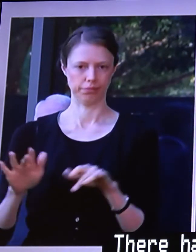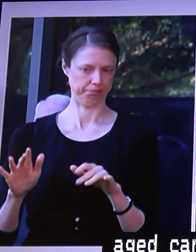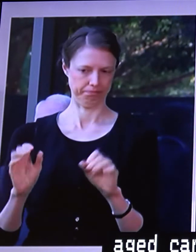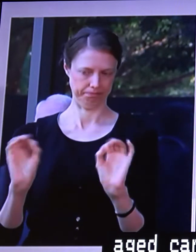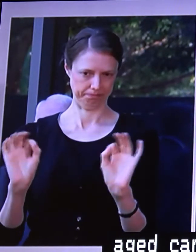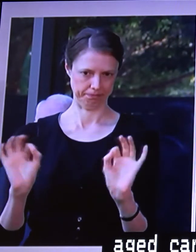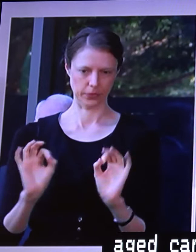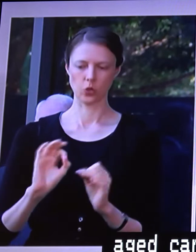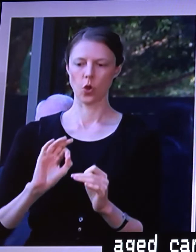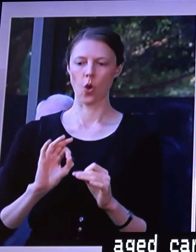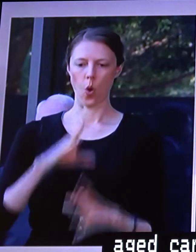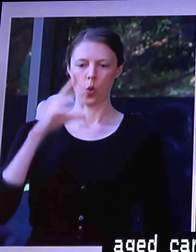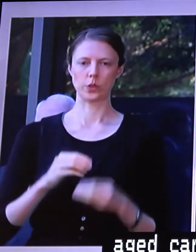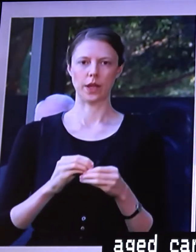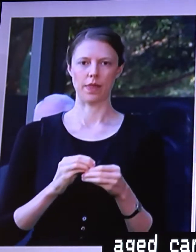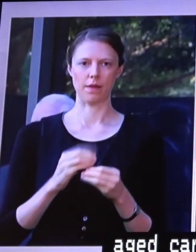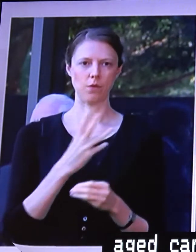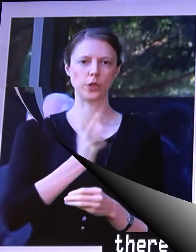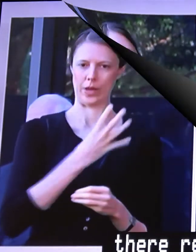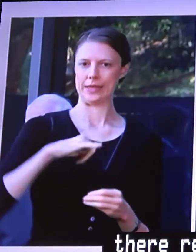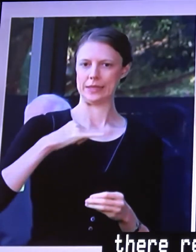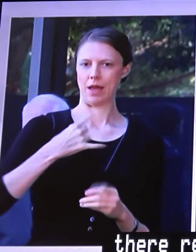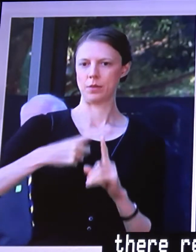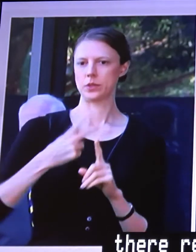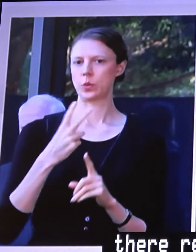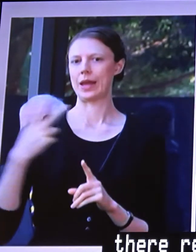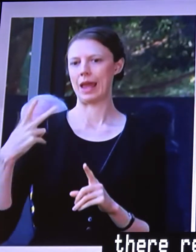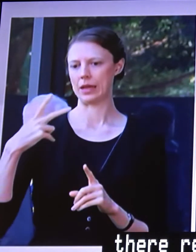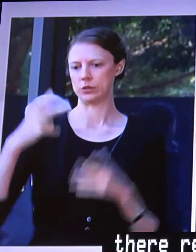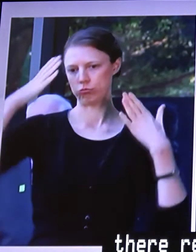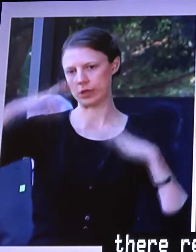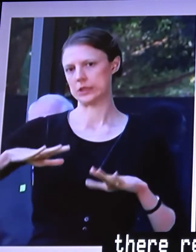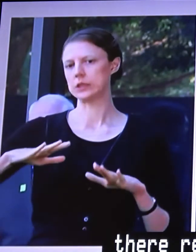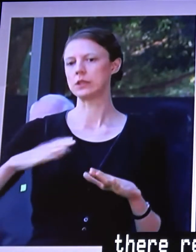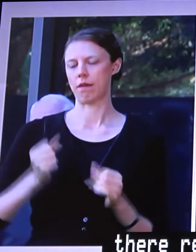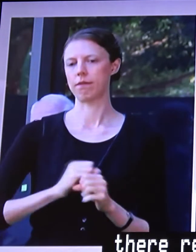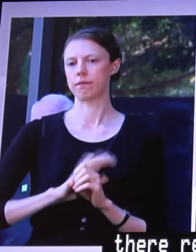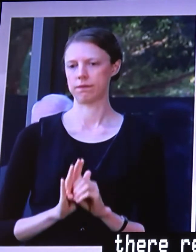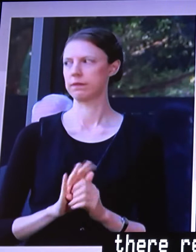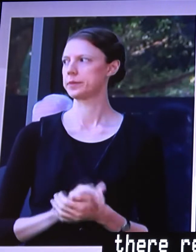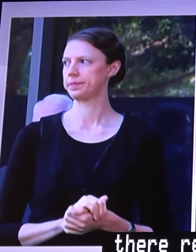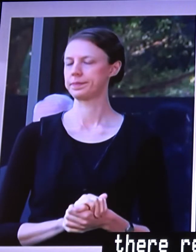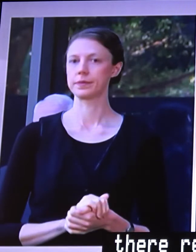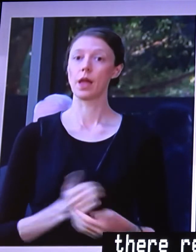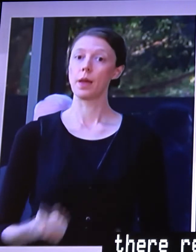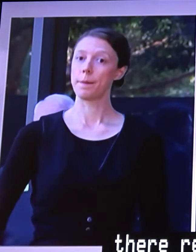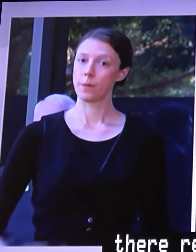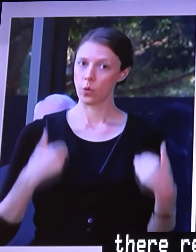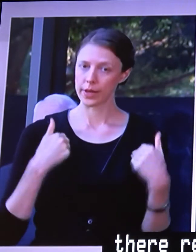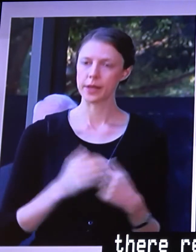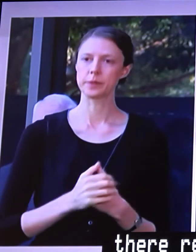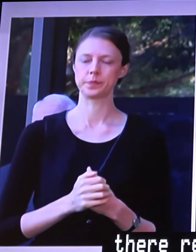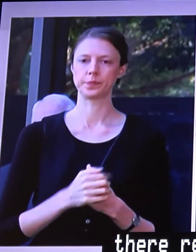14 staff and 28 residents. Thanks. Good morning. As you are, the